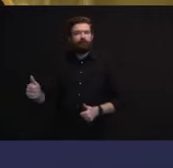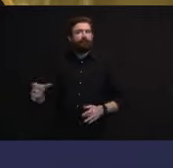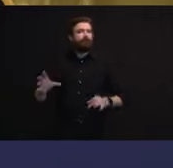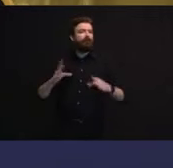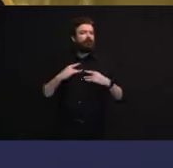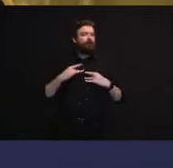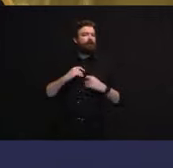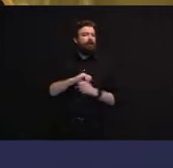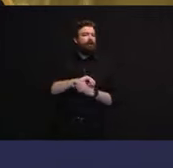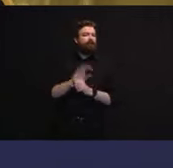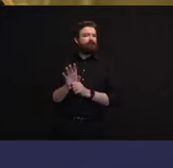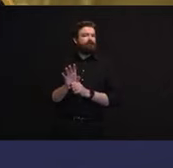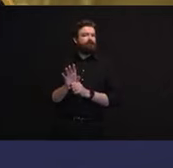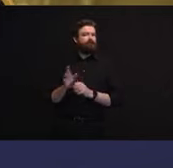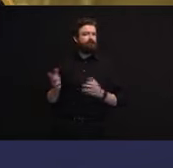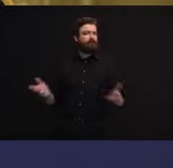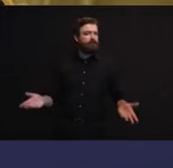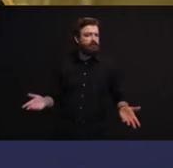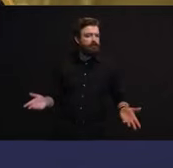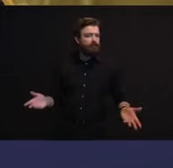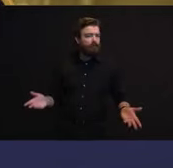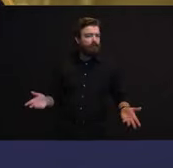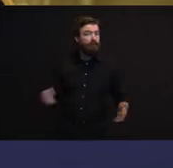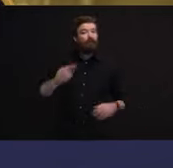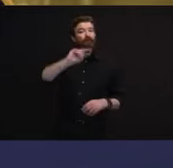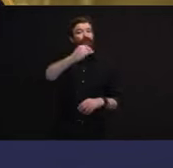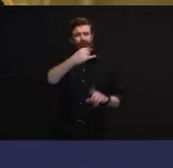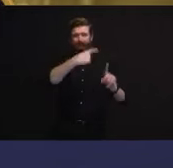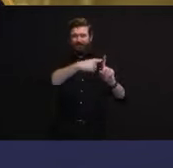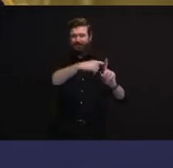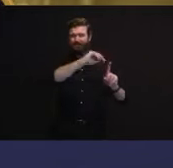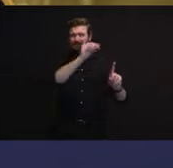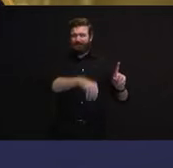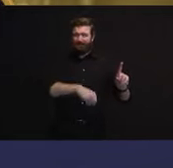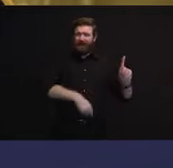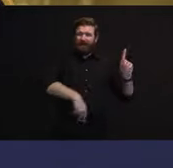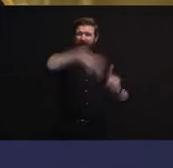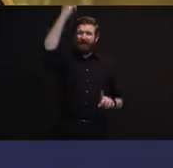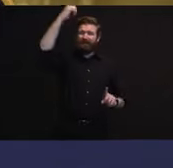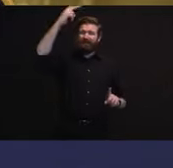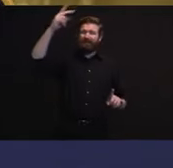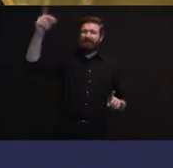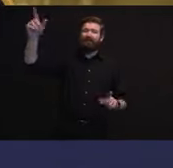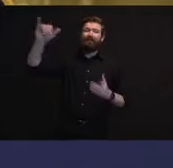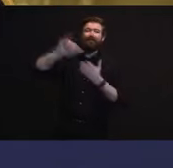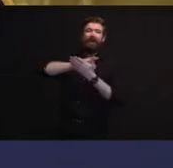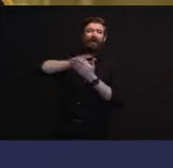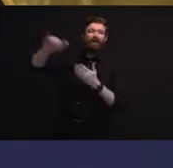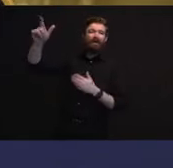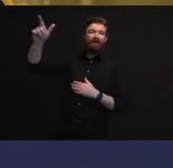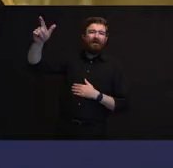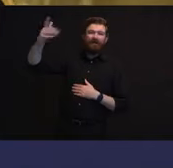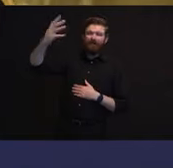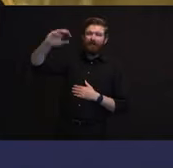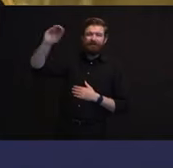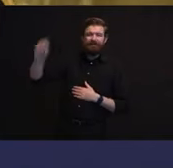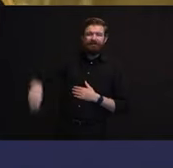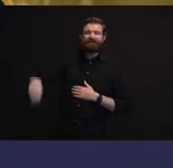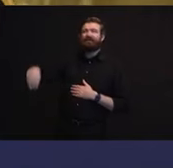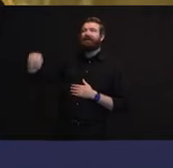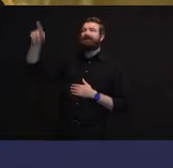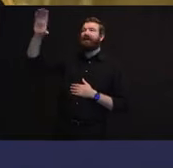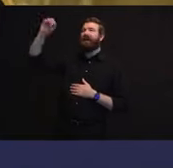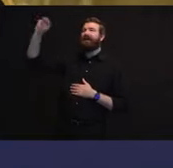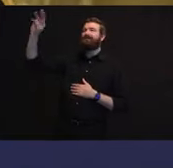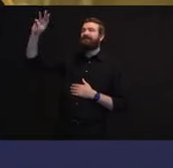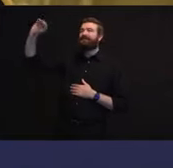much higher than our neighboring states? New York is around 5%, Connecticut is about 6%, while New Jersey is around 10%, and is this cause for concern?